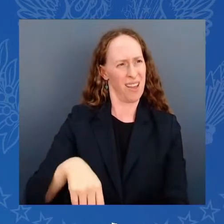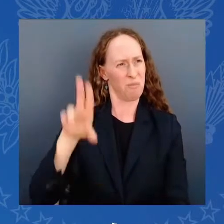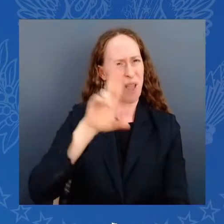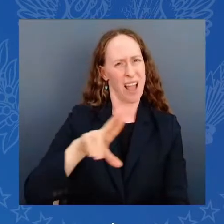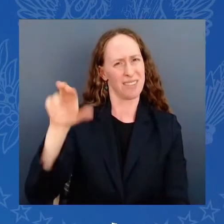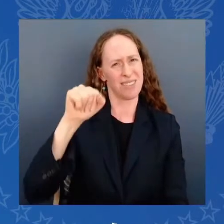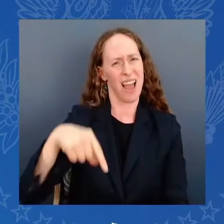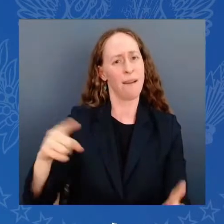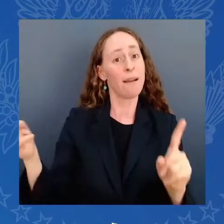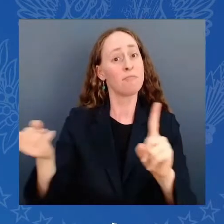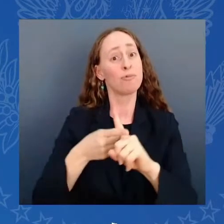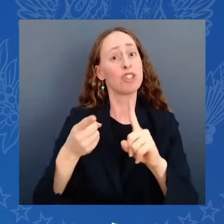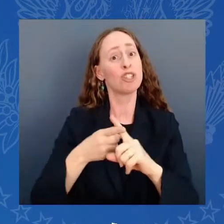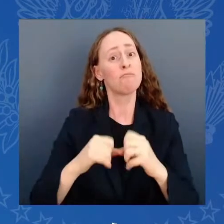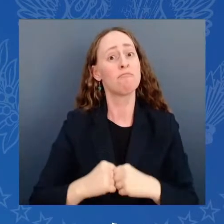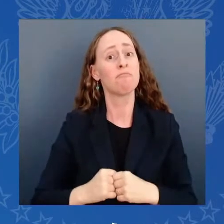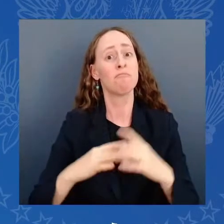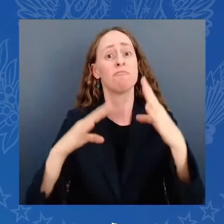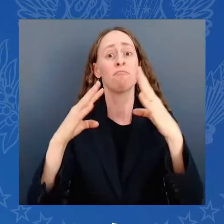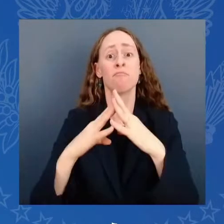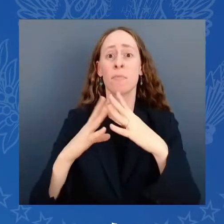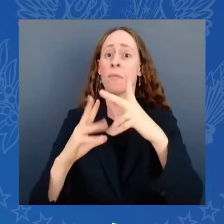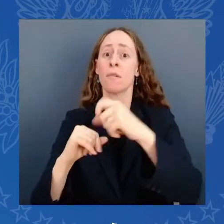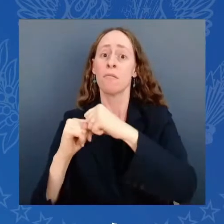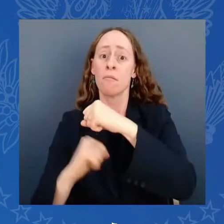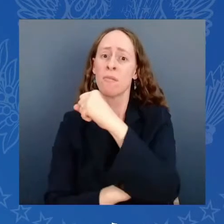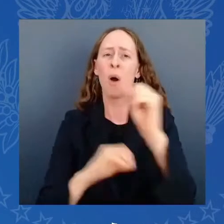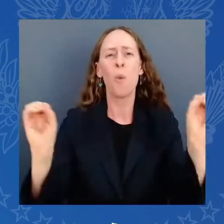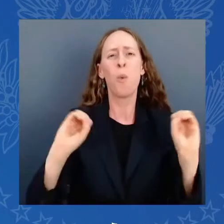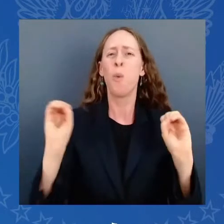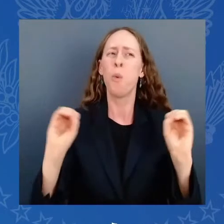of us is equal before the law.